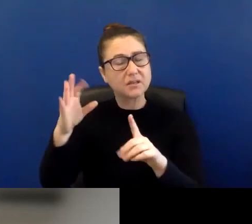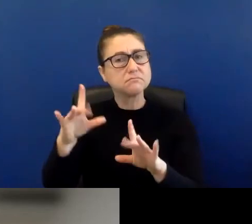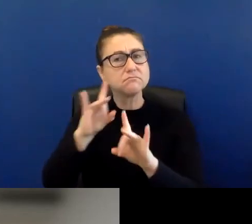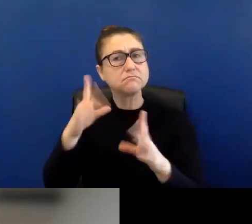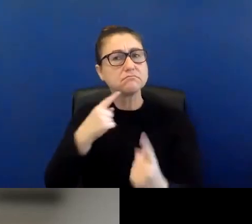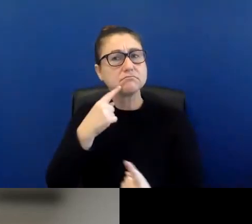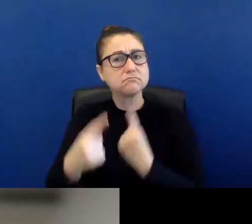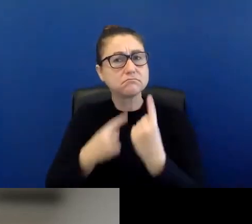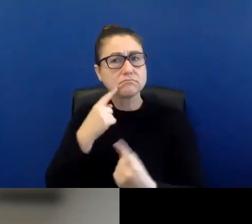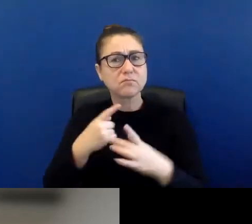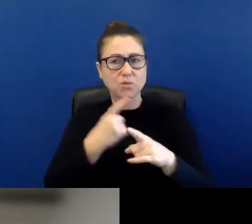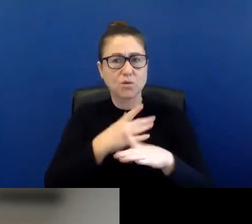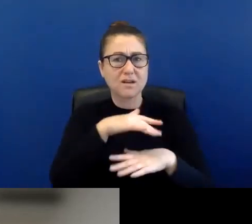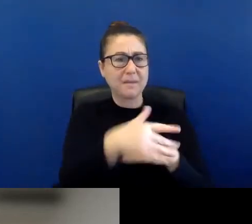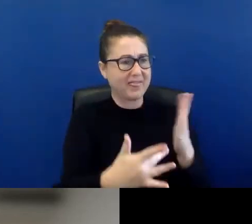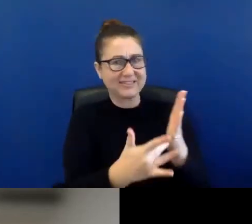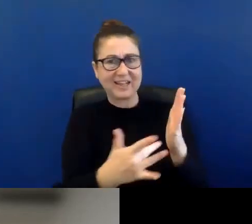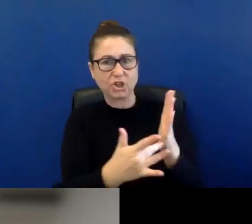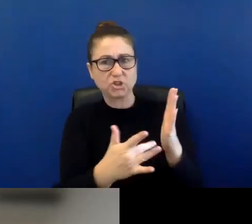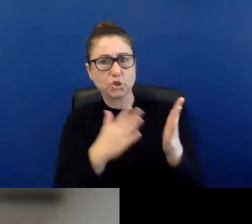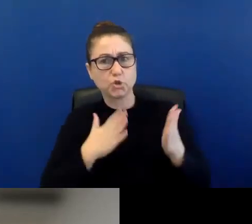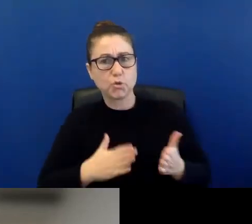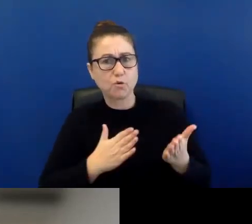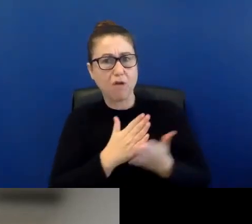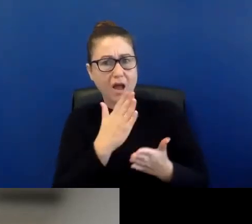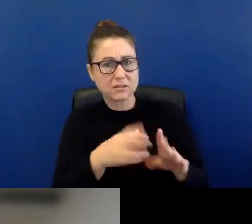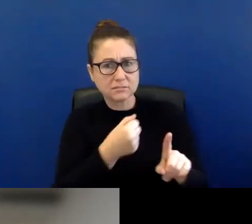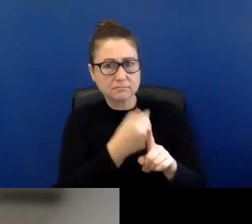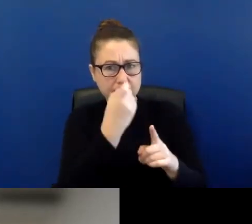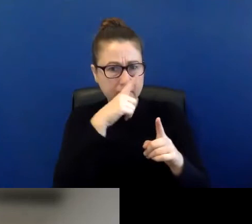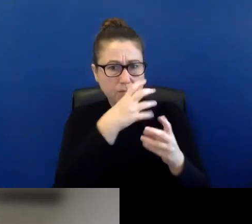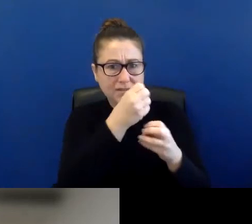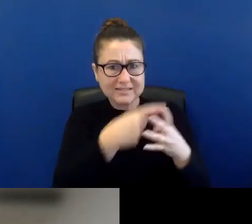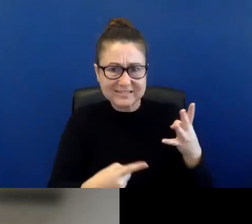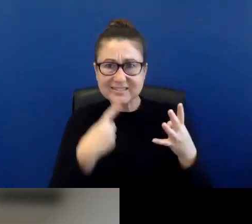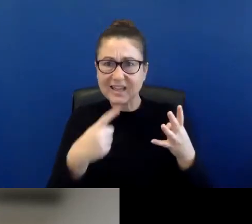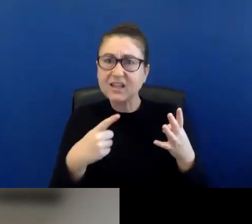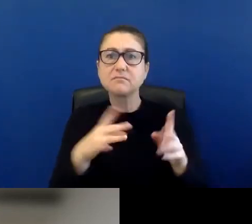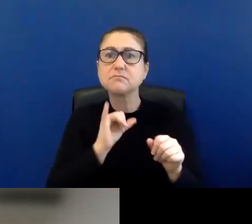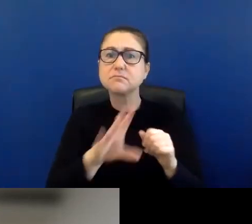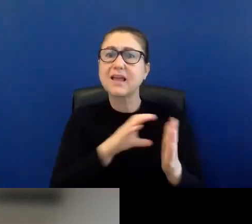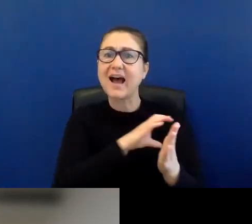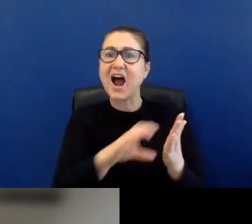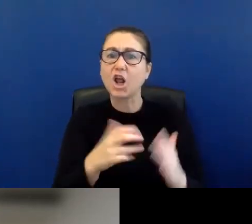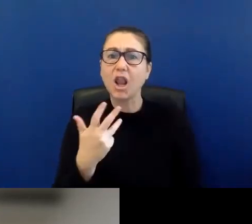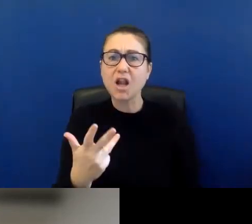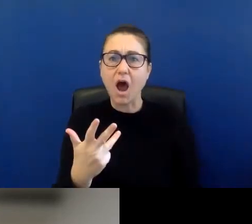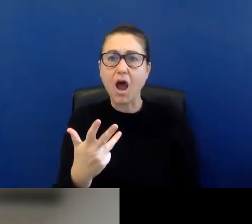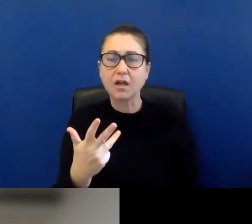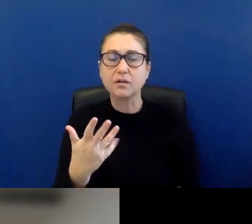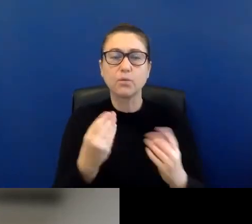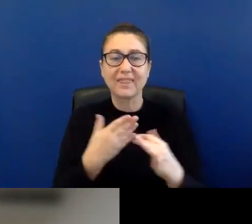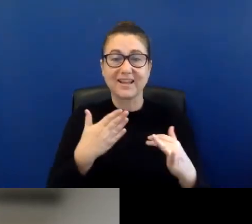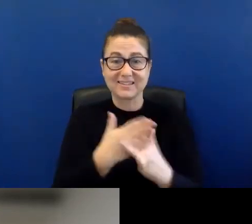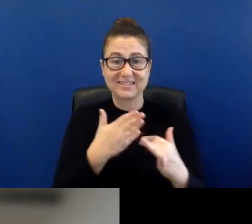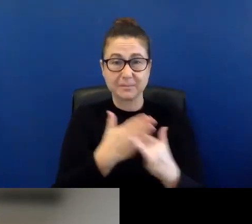of human rights and technology for people with disability, and in particular, the importance of Article 9 dealing with accessibility, and I would refer you